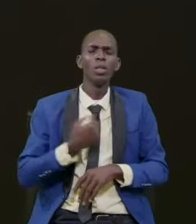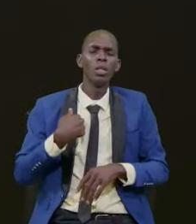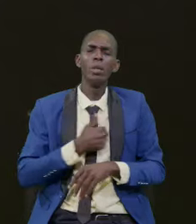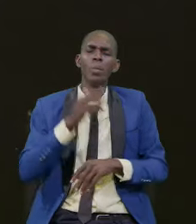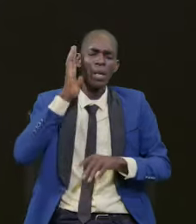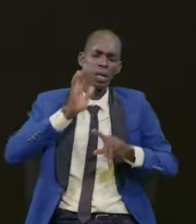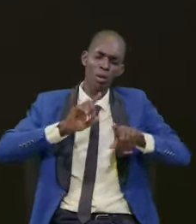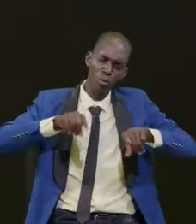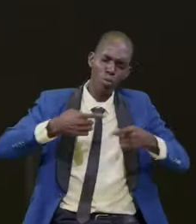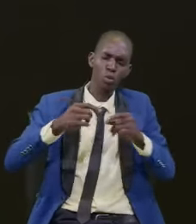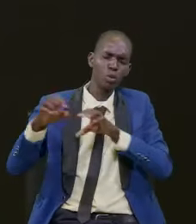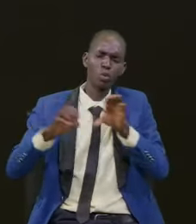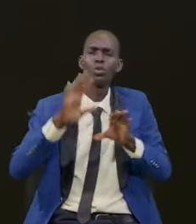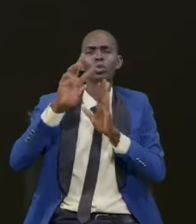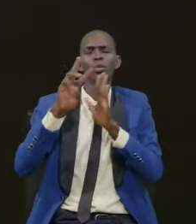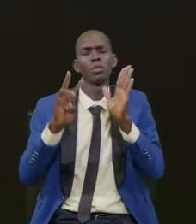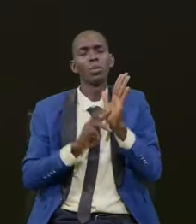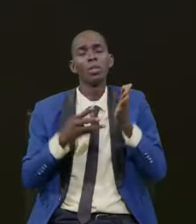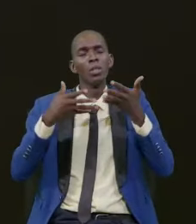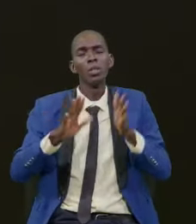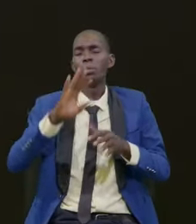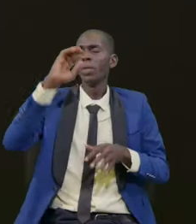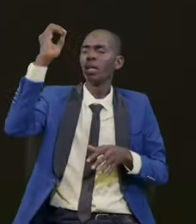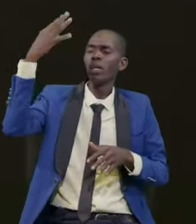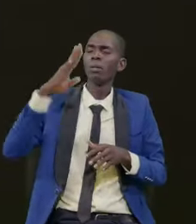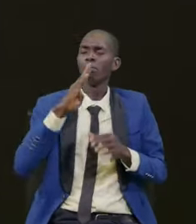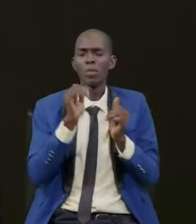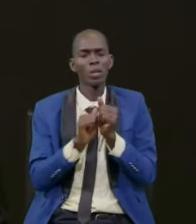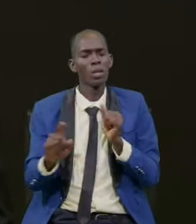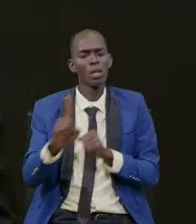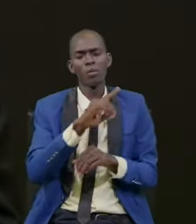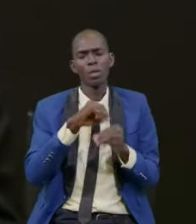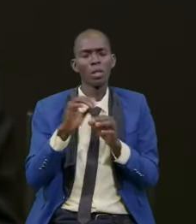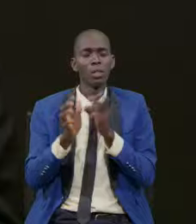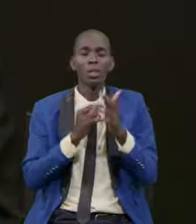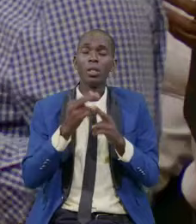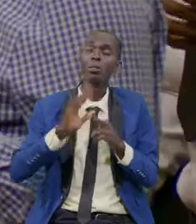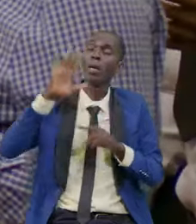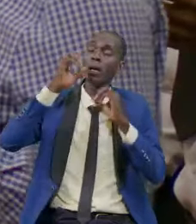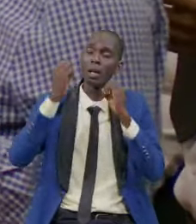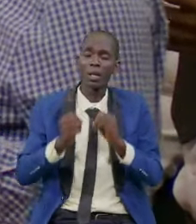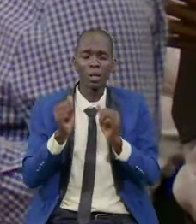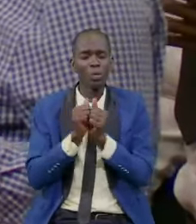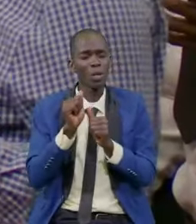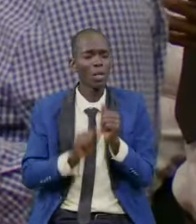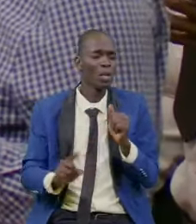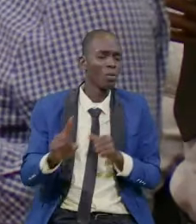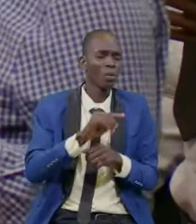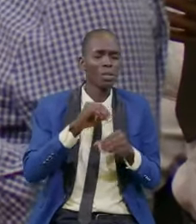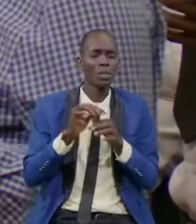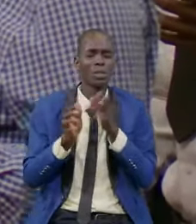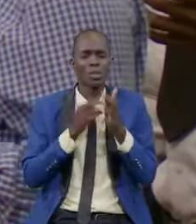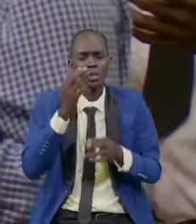will. Let your grace go with everyone. Your power with everyone. The caution,